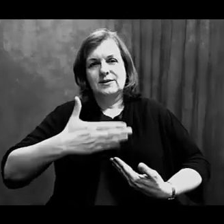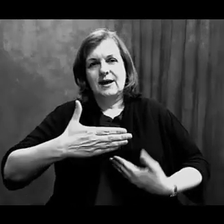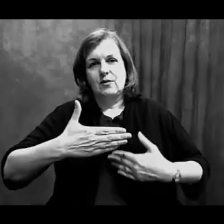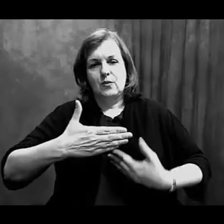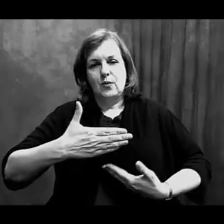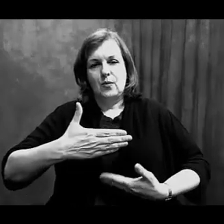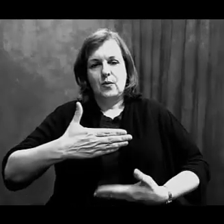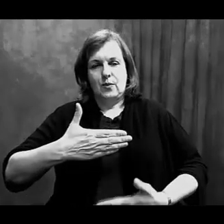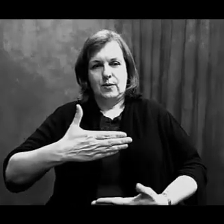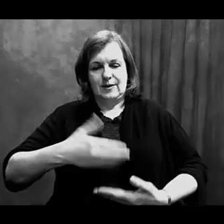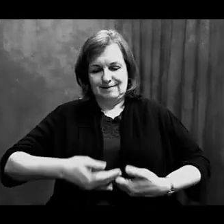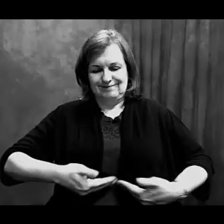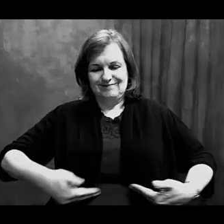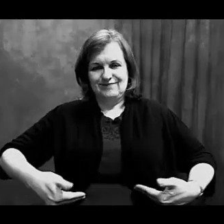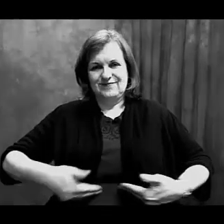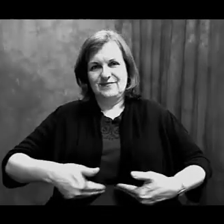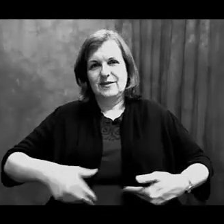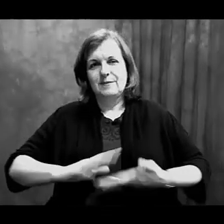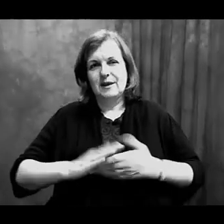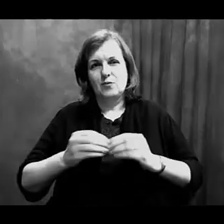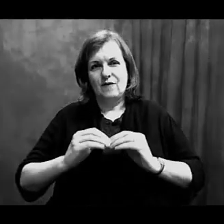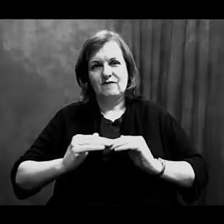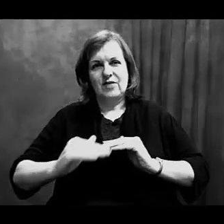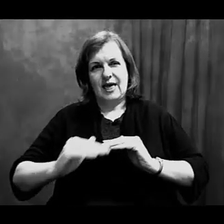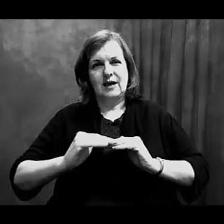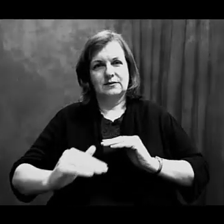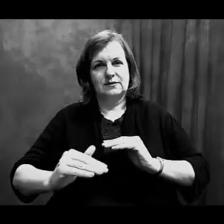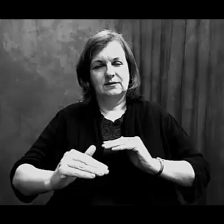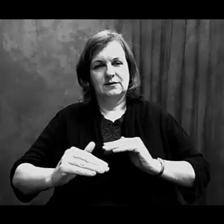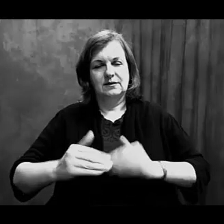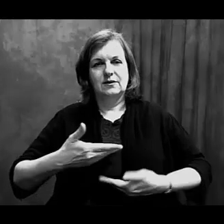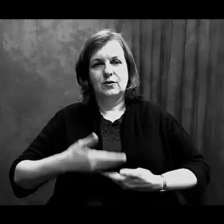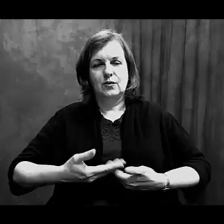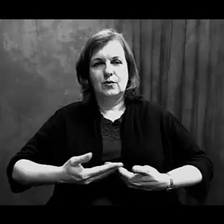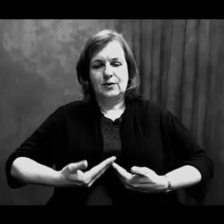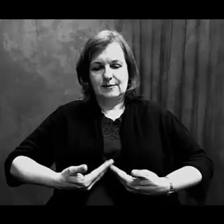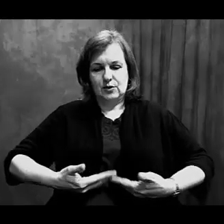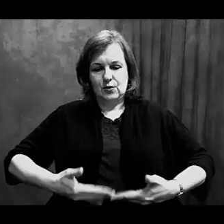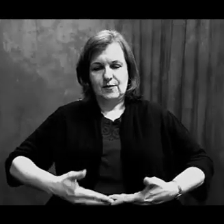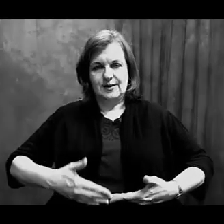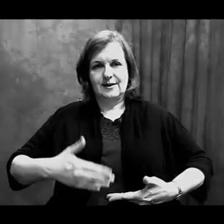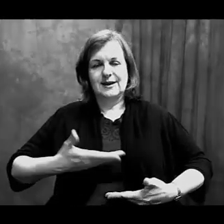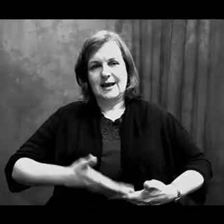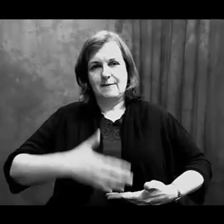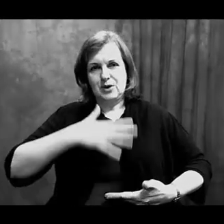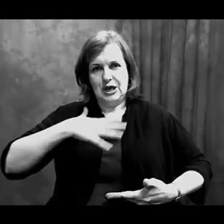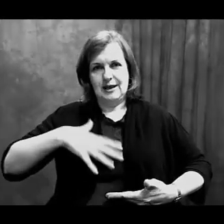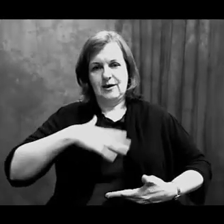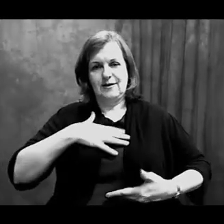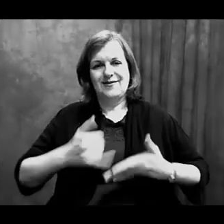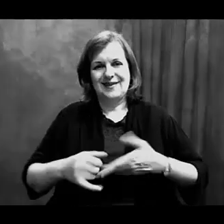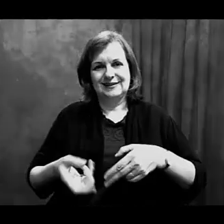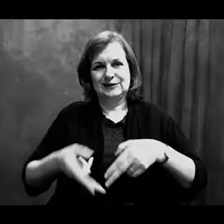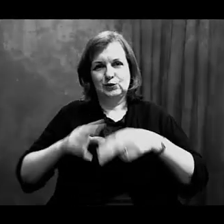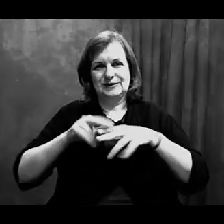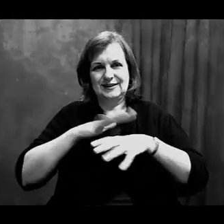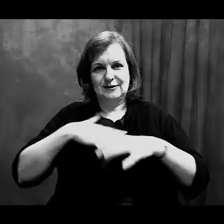more flat. That increases the space in your chest